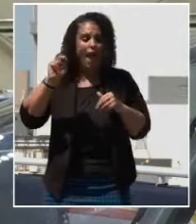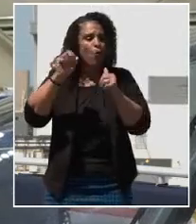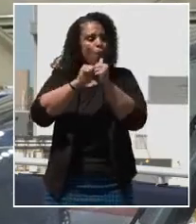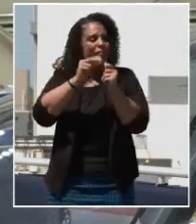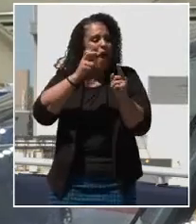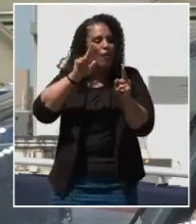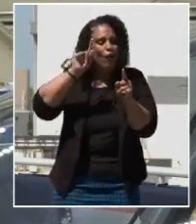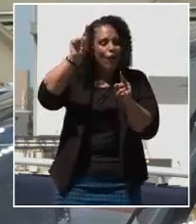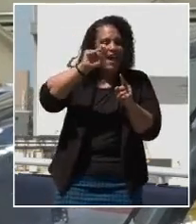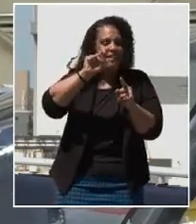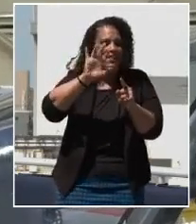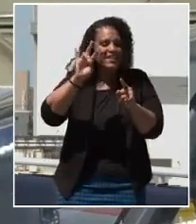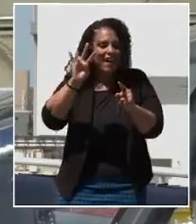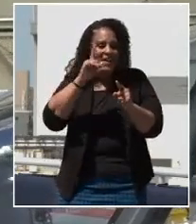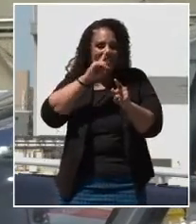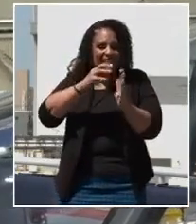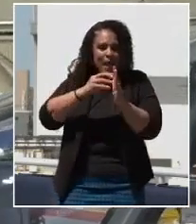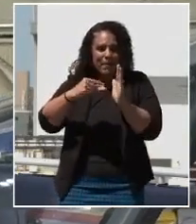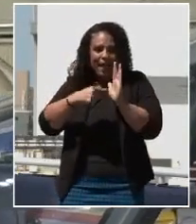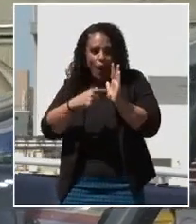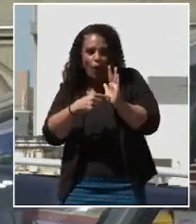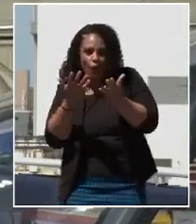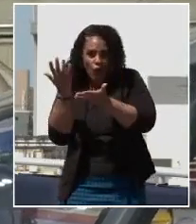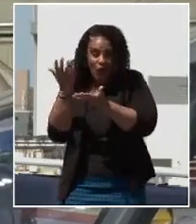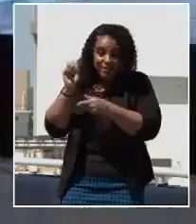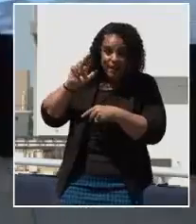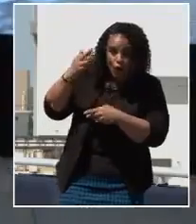Heather up at the x57 simulator